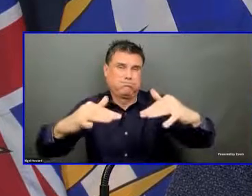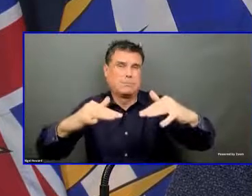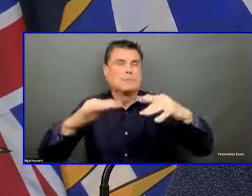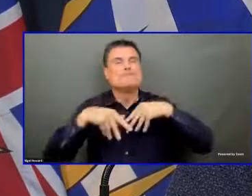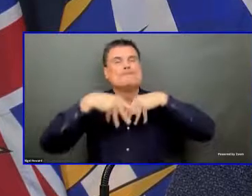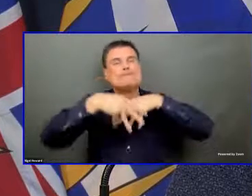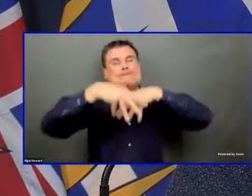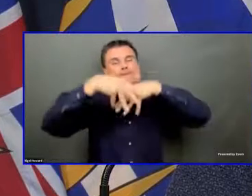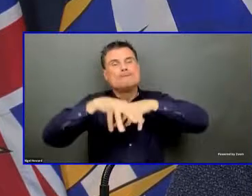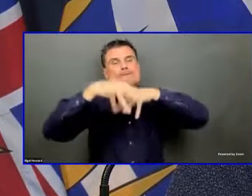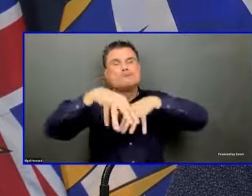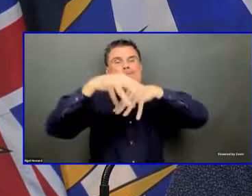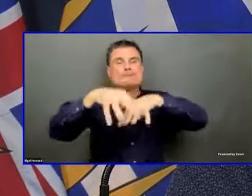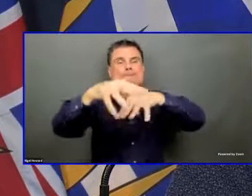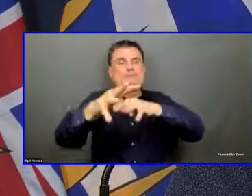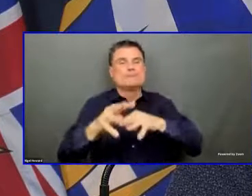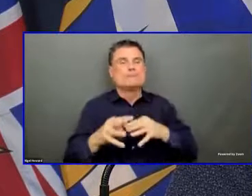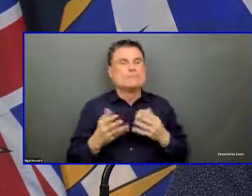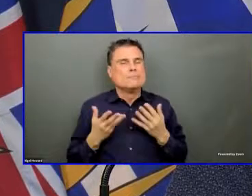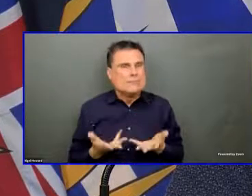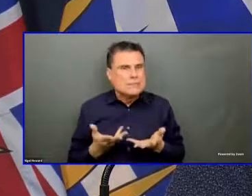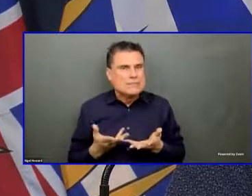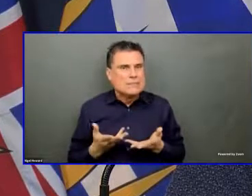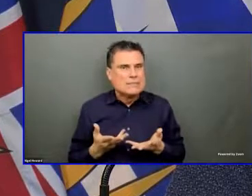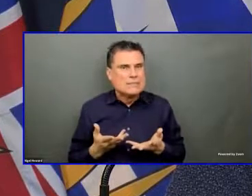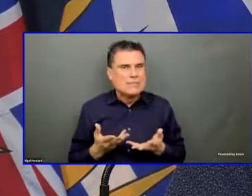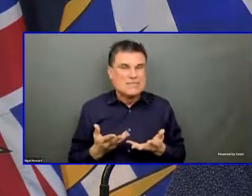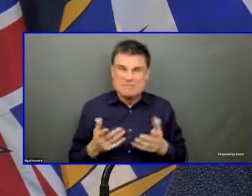ahead as it has in years past, even next year?